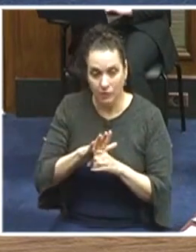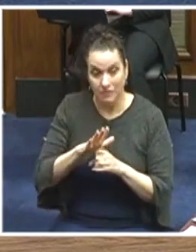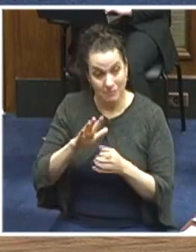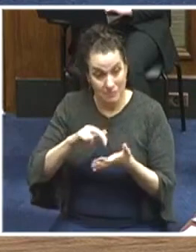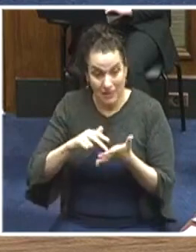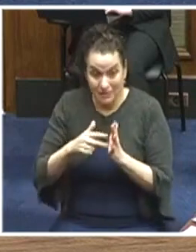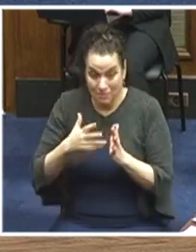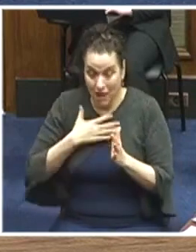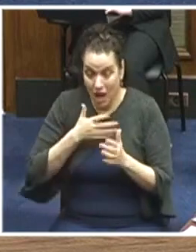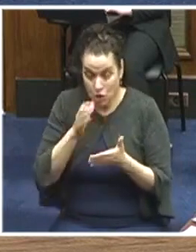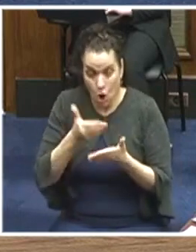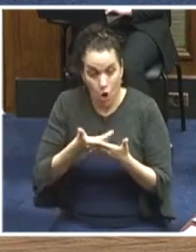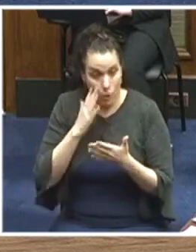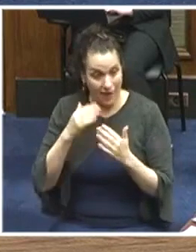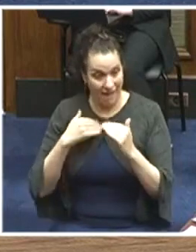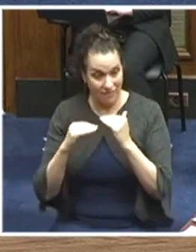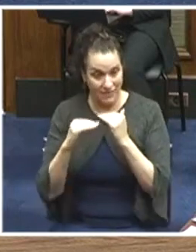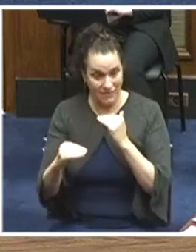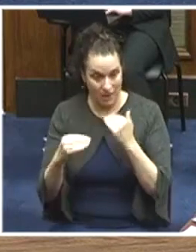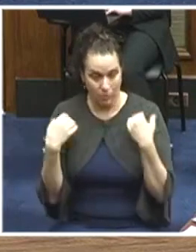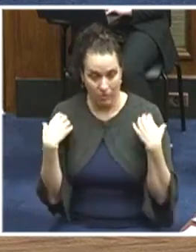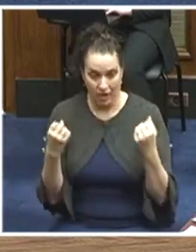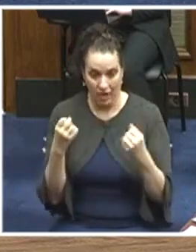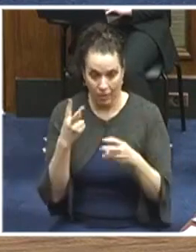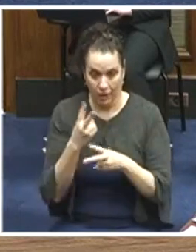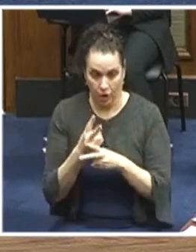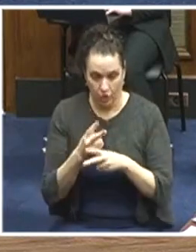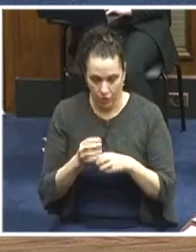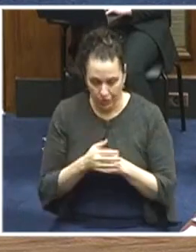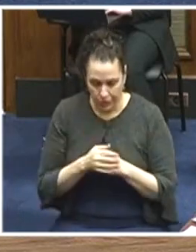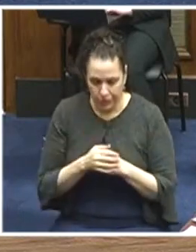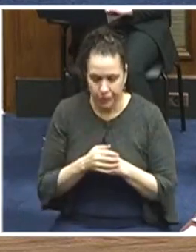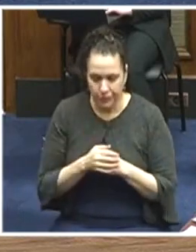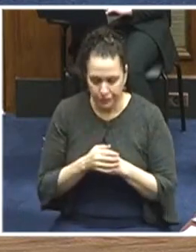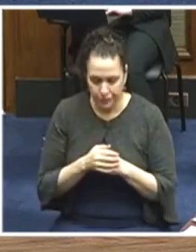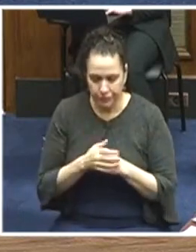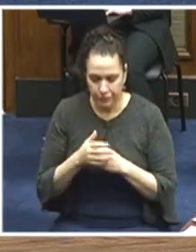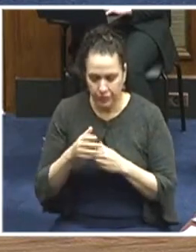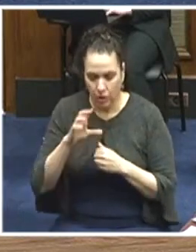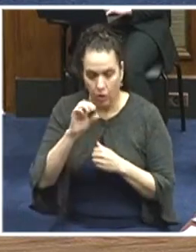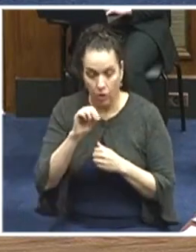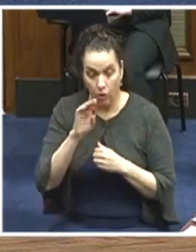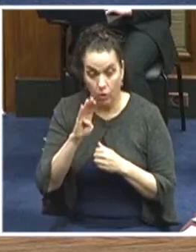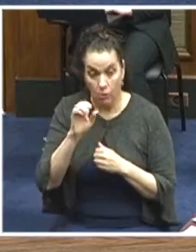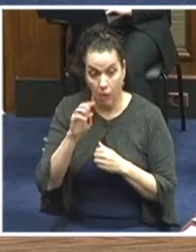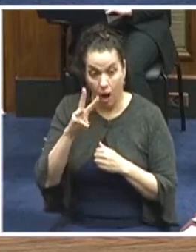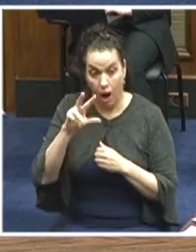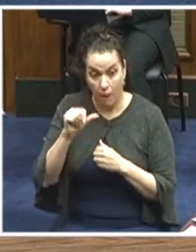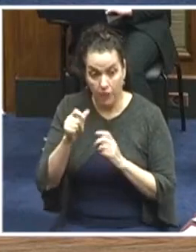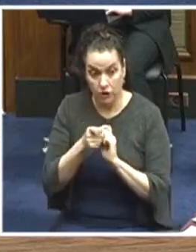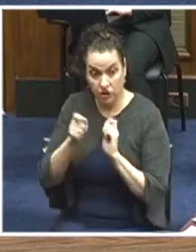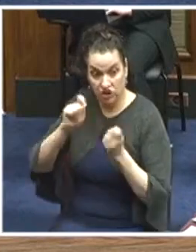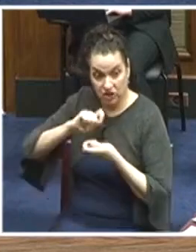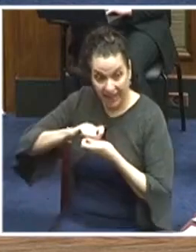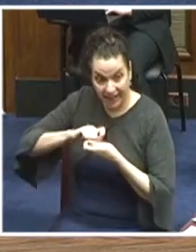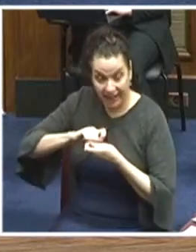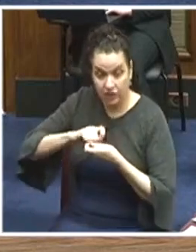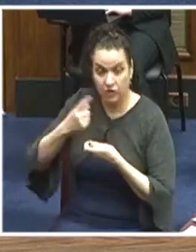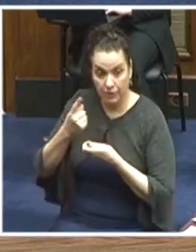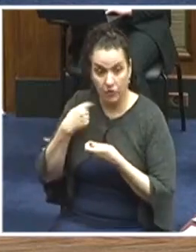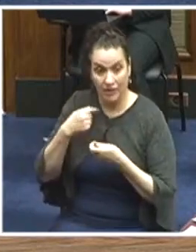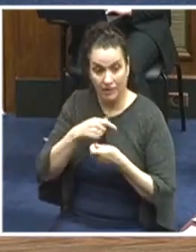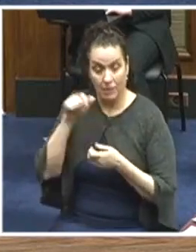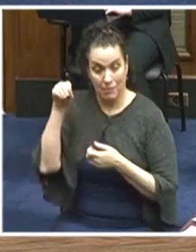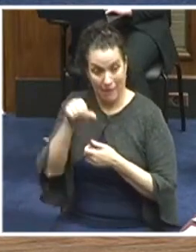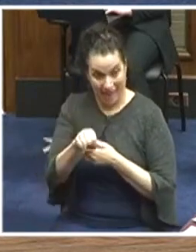care. In essence, Obamacare turned an insurable illness, one as grave as cancer, into a permanent